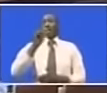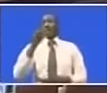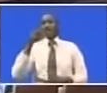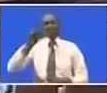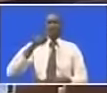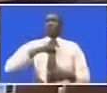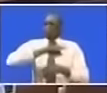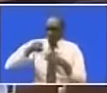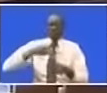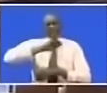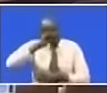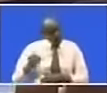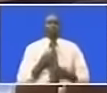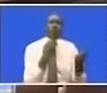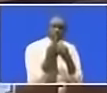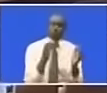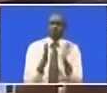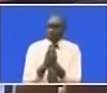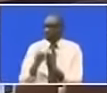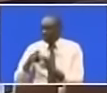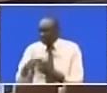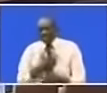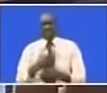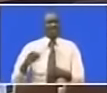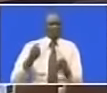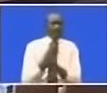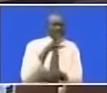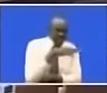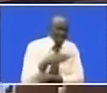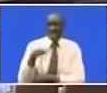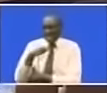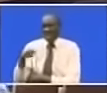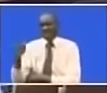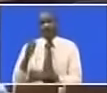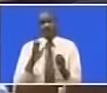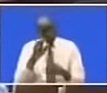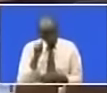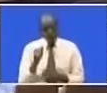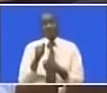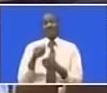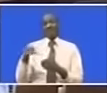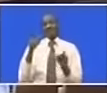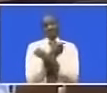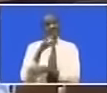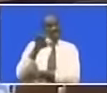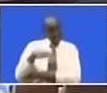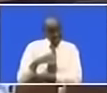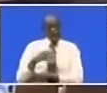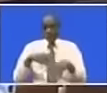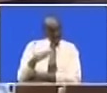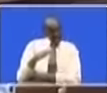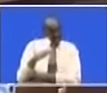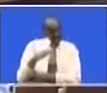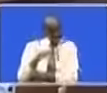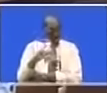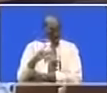round the entire city for the entire day and got quite a bit of insights, especially from Ubungo, and following up on